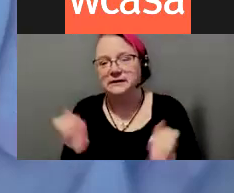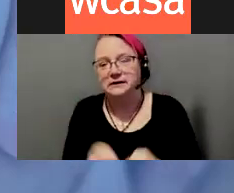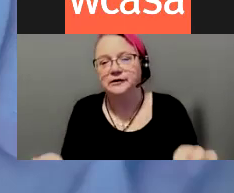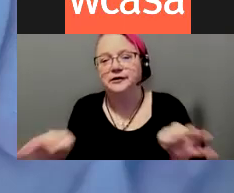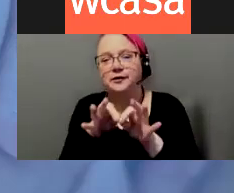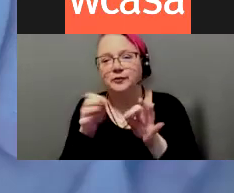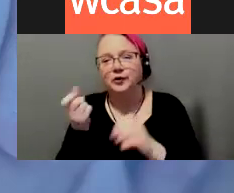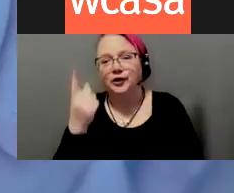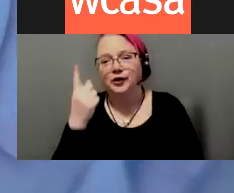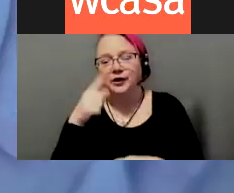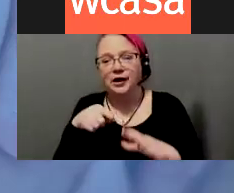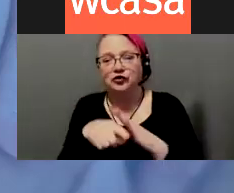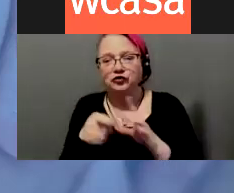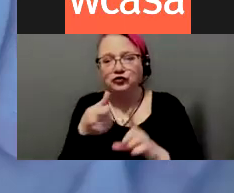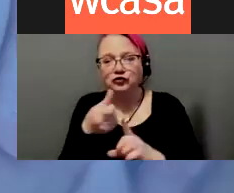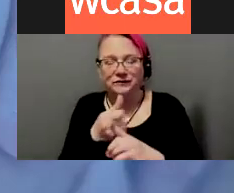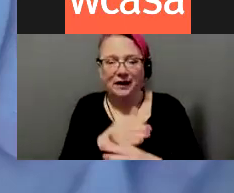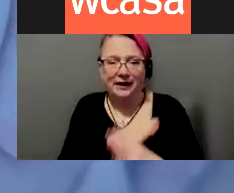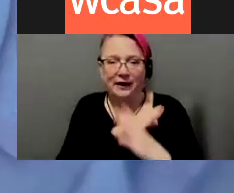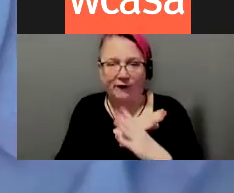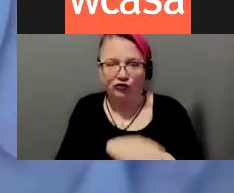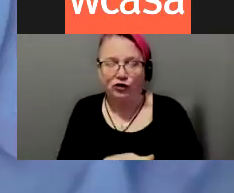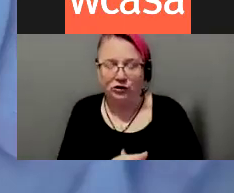understand suicide intervention.